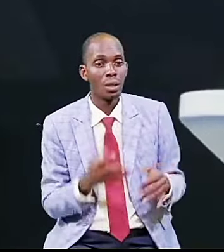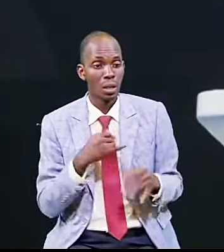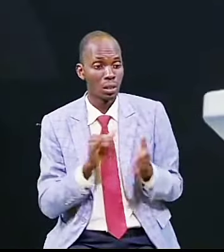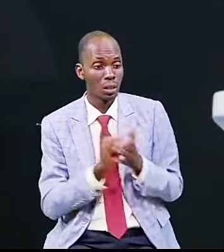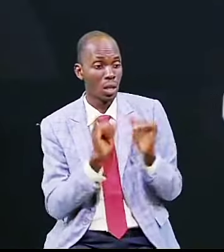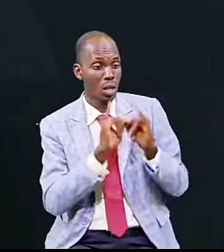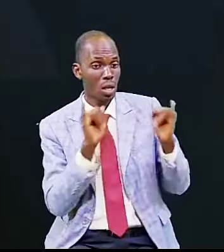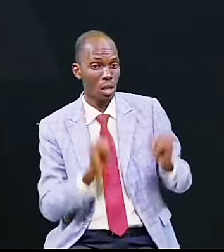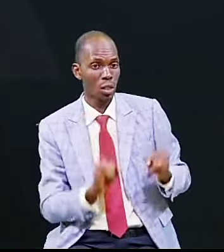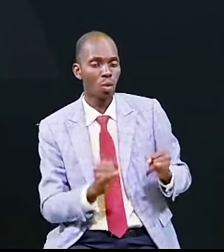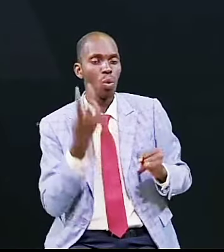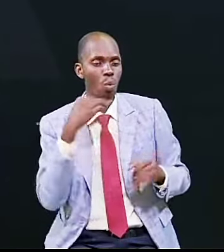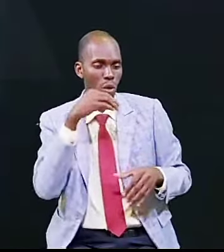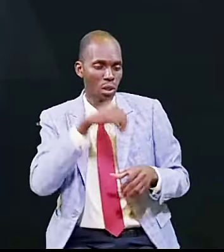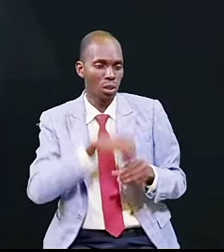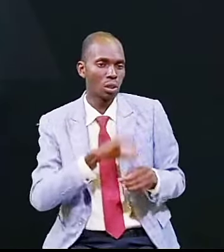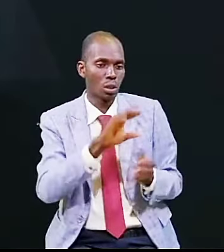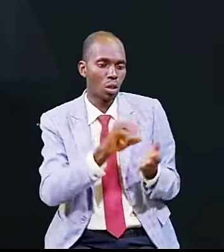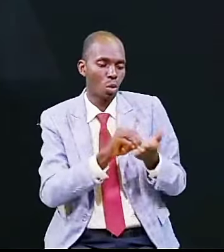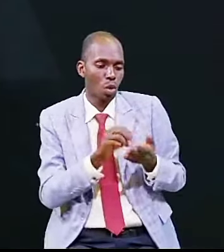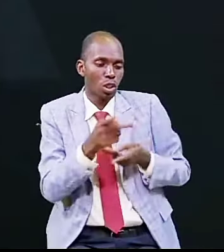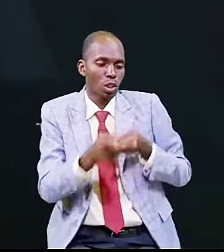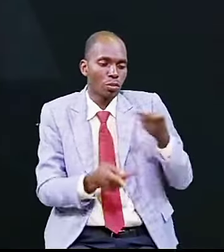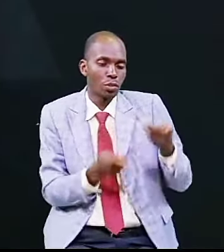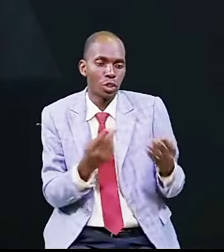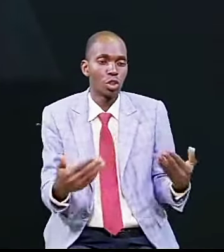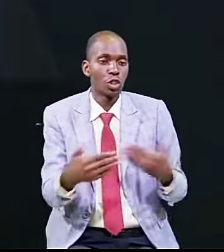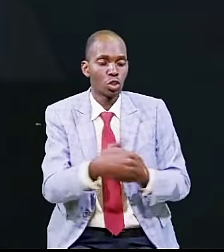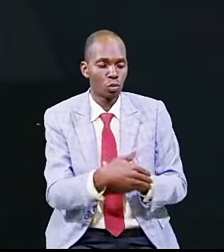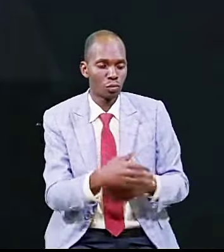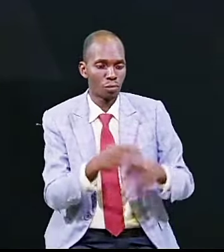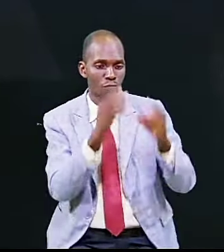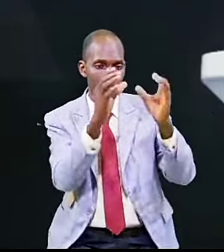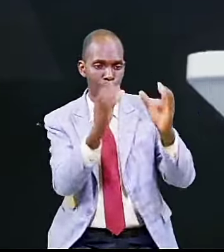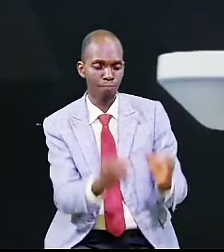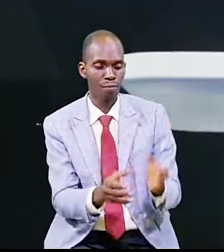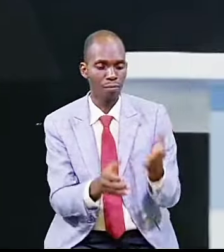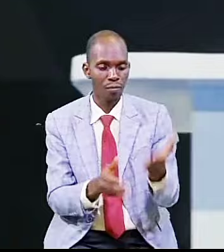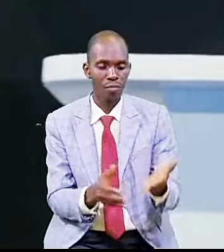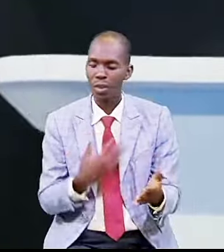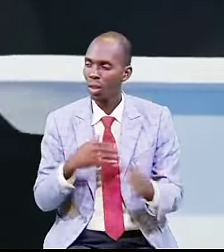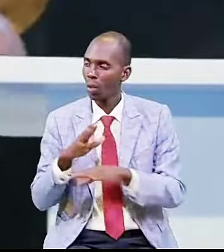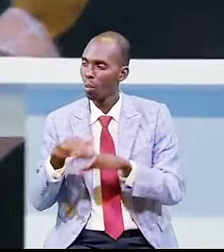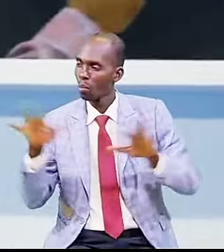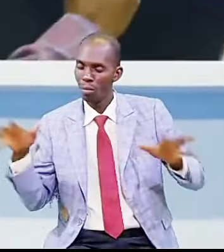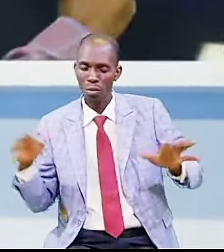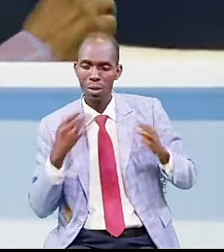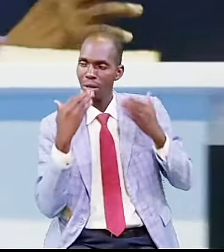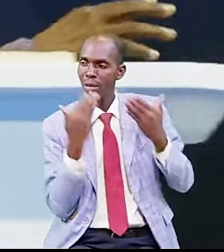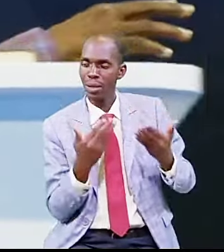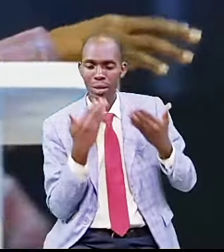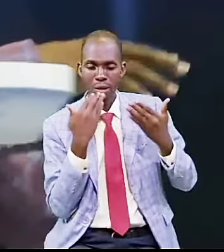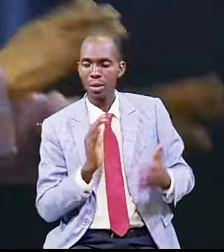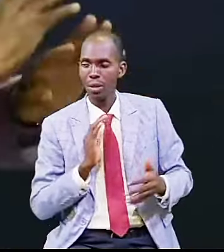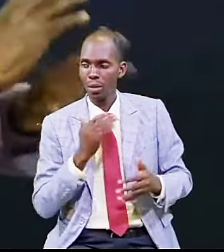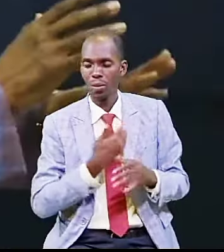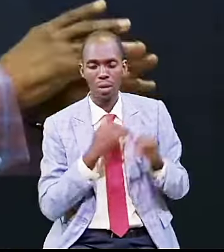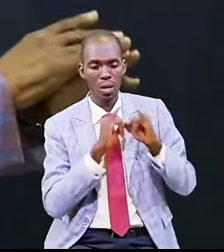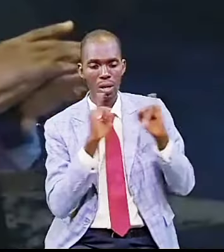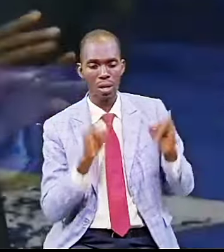they were happy and joyful, giving praise to their idol. Immediately, that